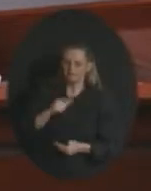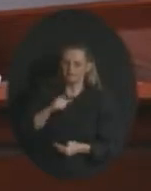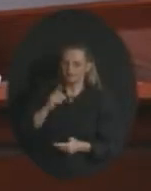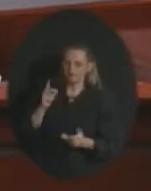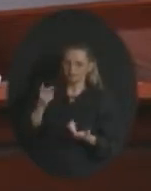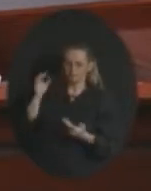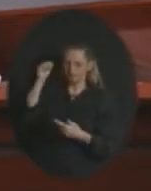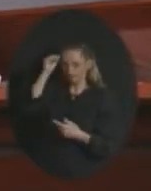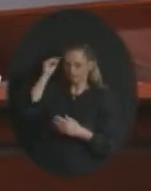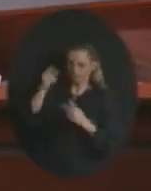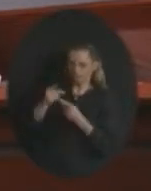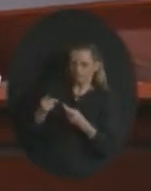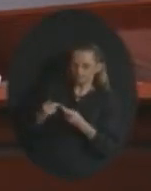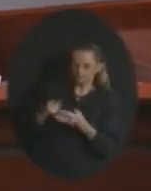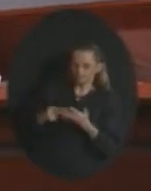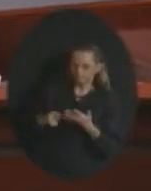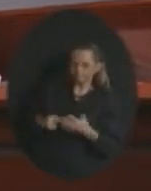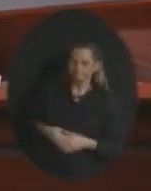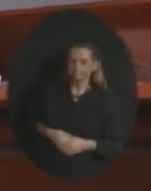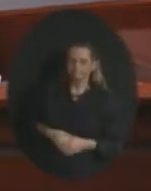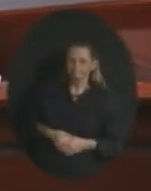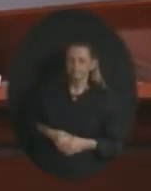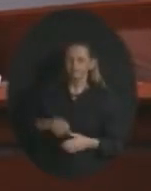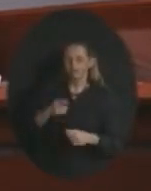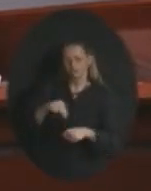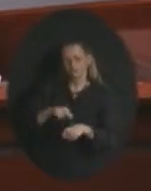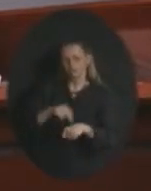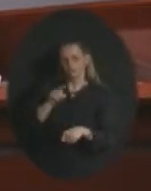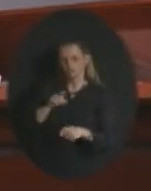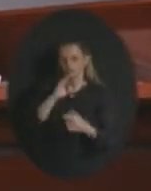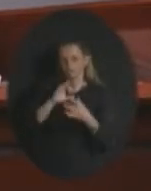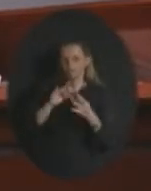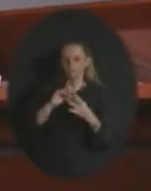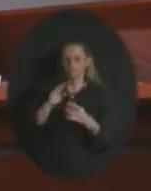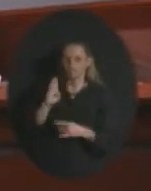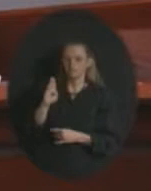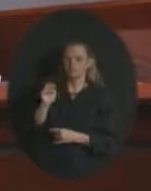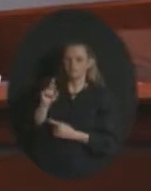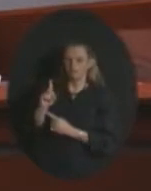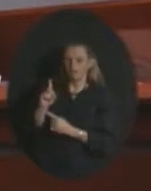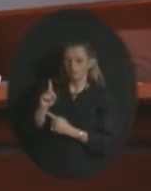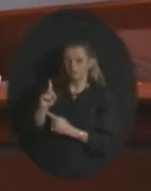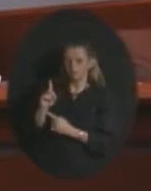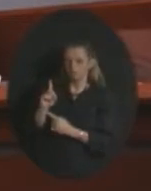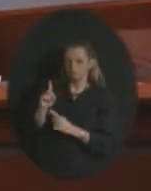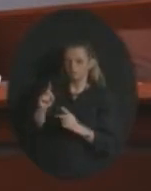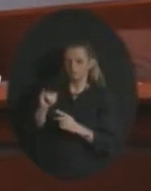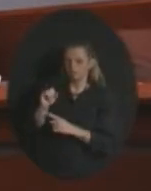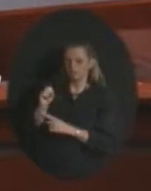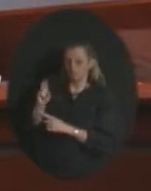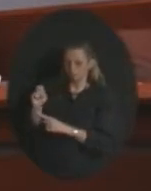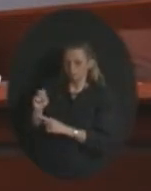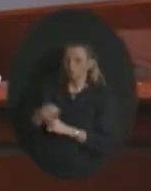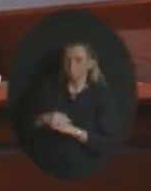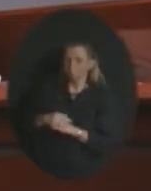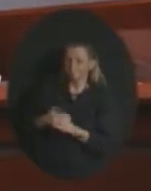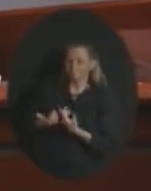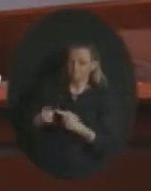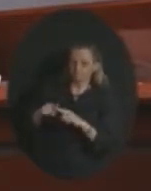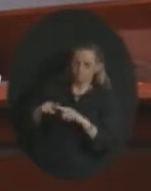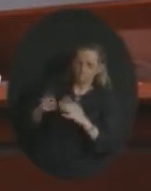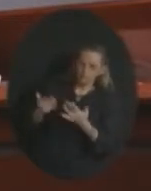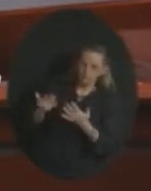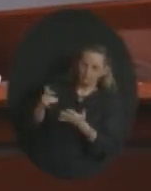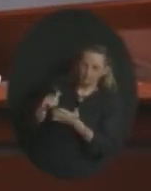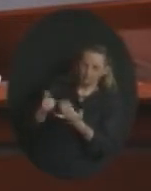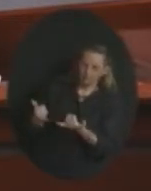group. And then, of course, I need to mention the bond issue that we are currently pending right now. The last official count